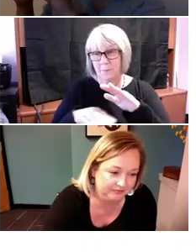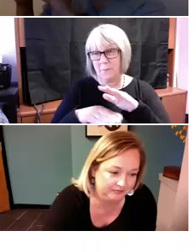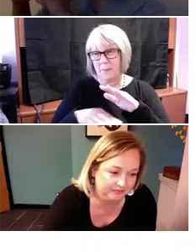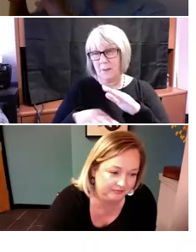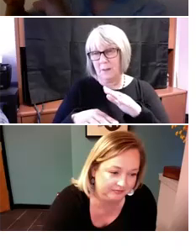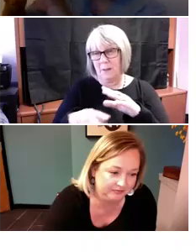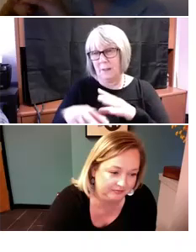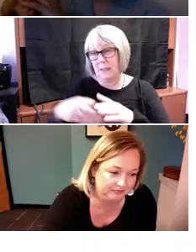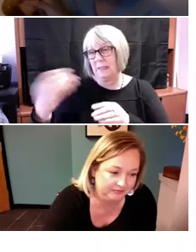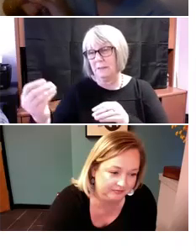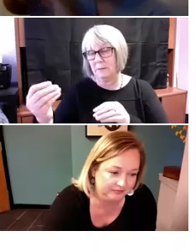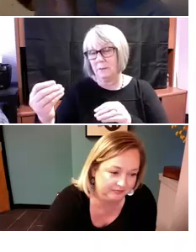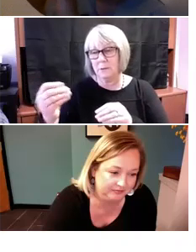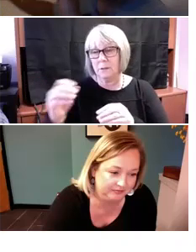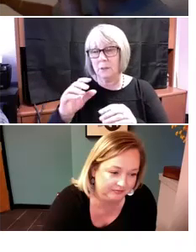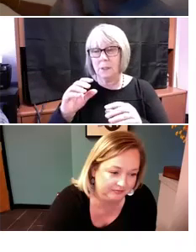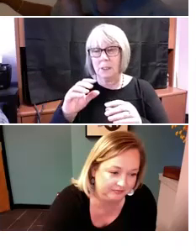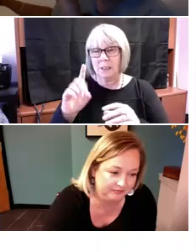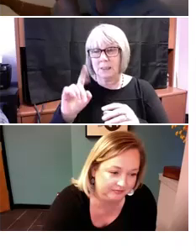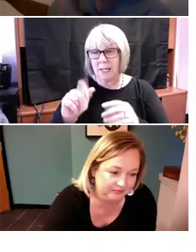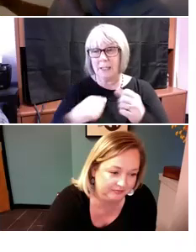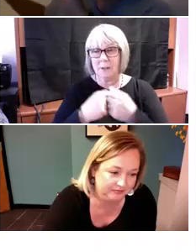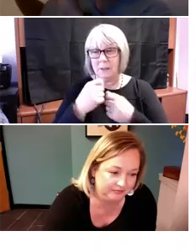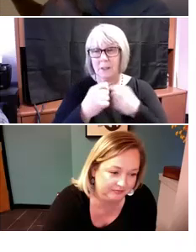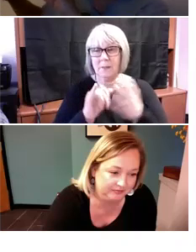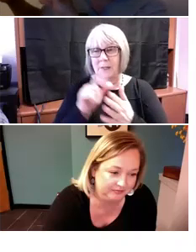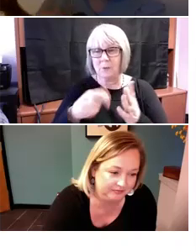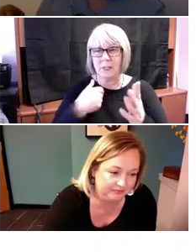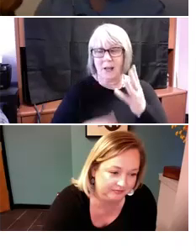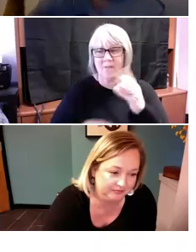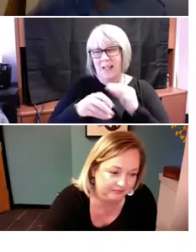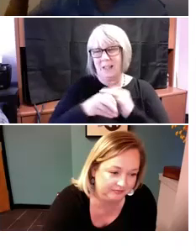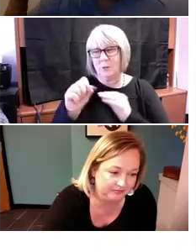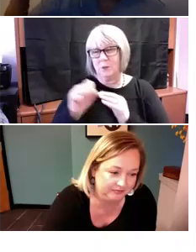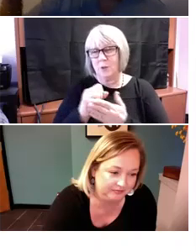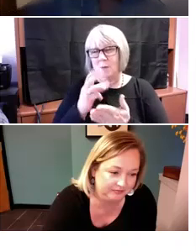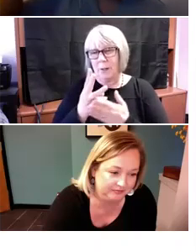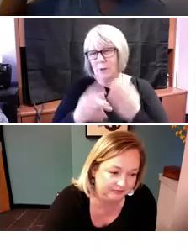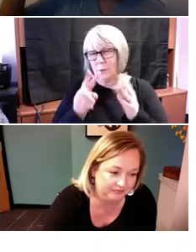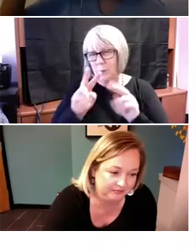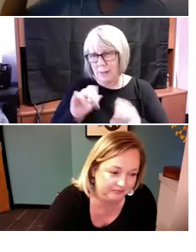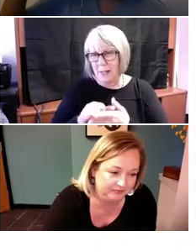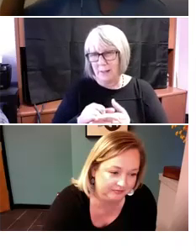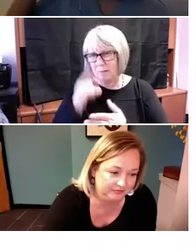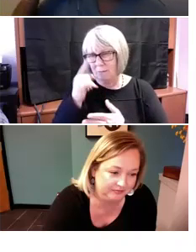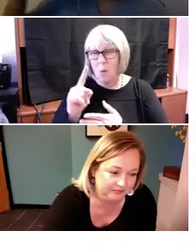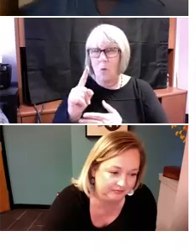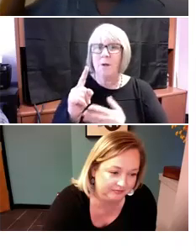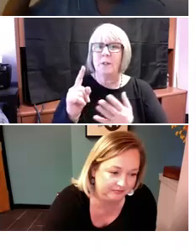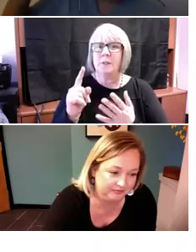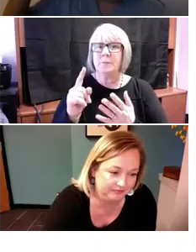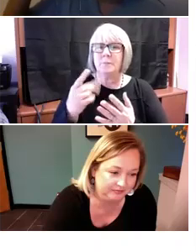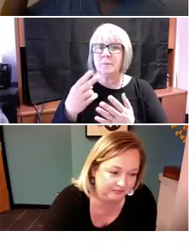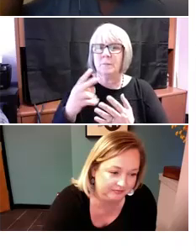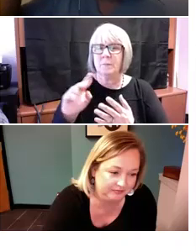extraneous data structures that we need to have extra software to make them work. So for a hash table, I need to figure out if there are